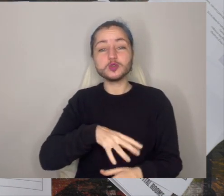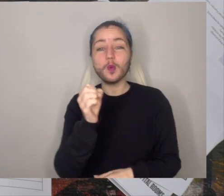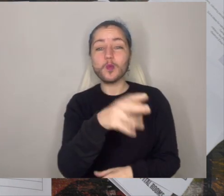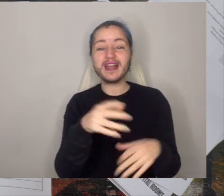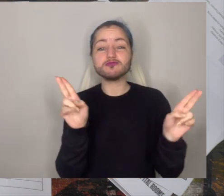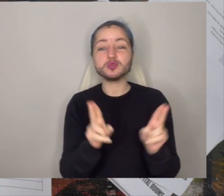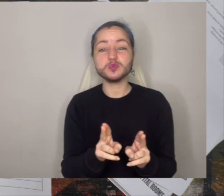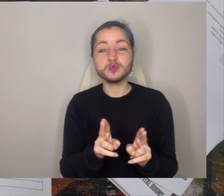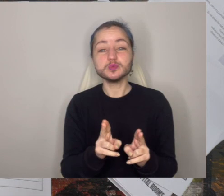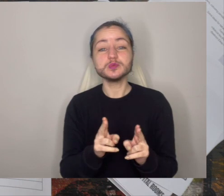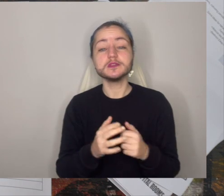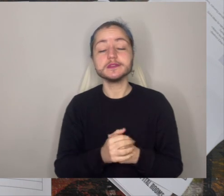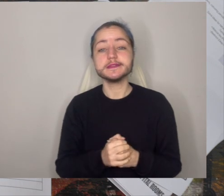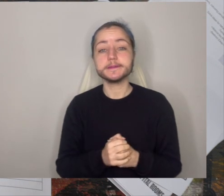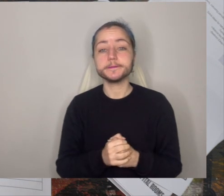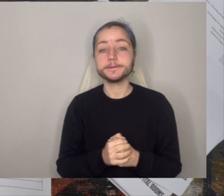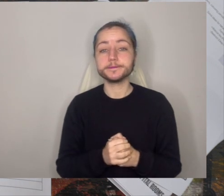possible.